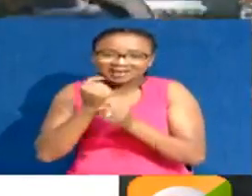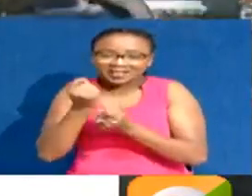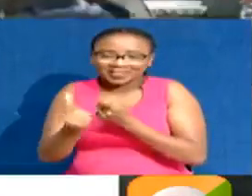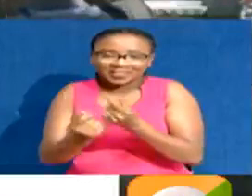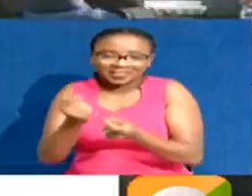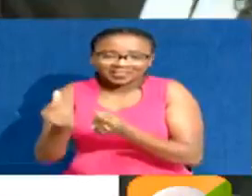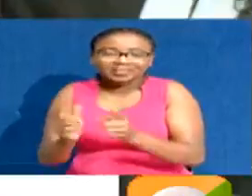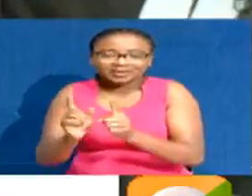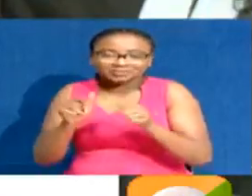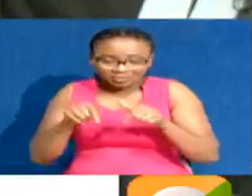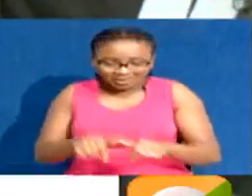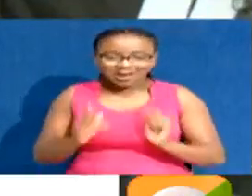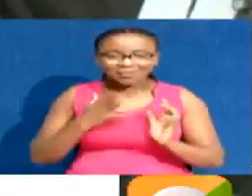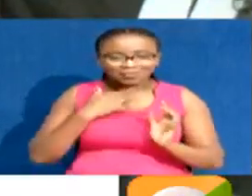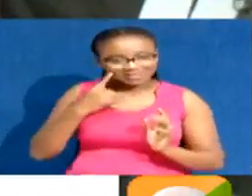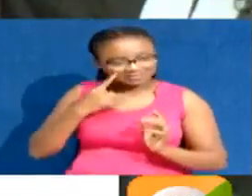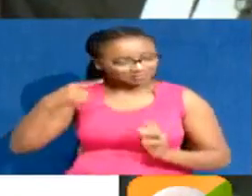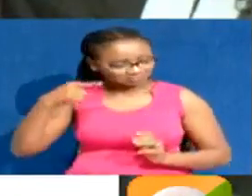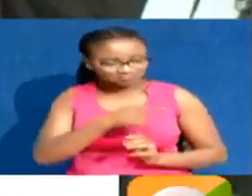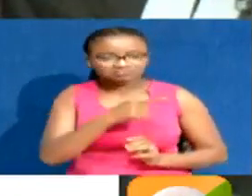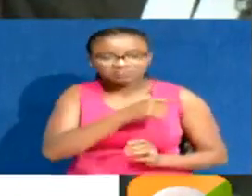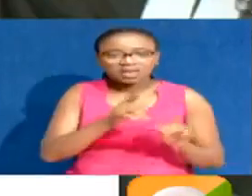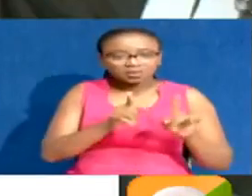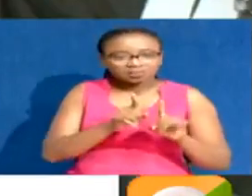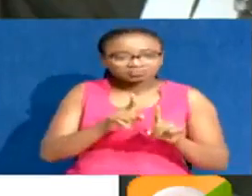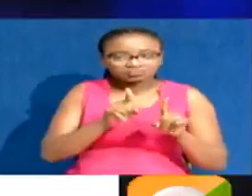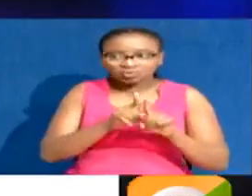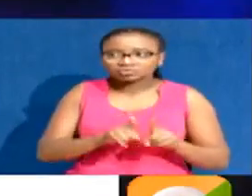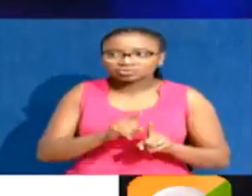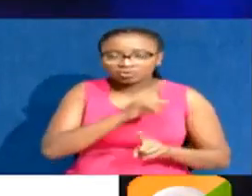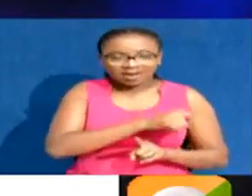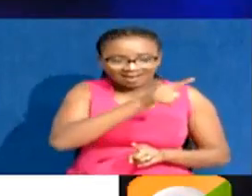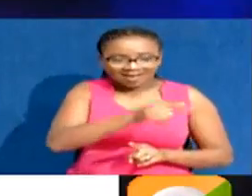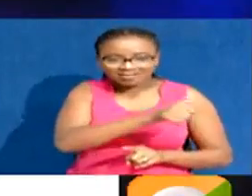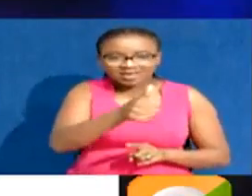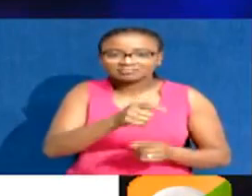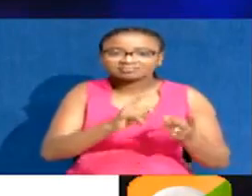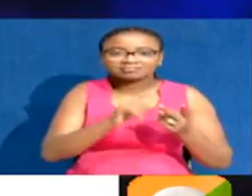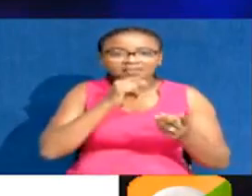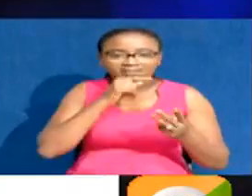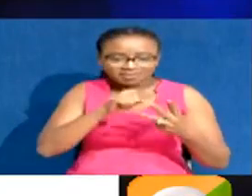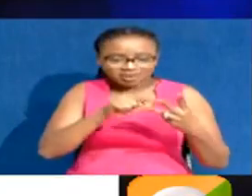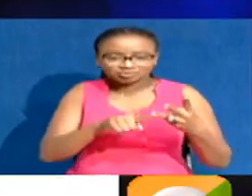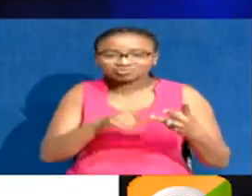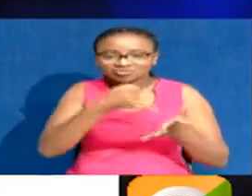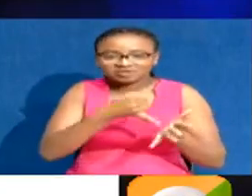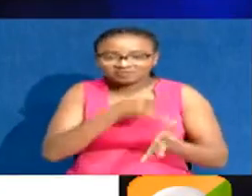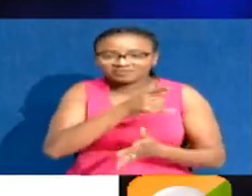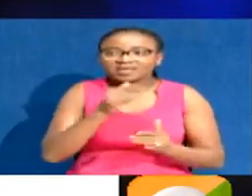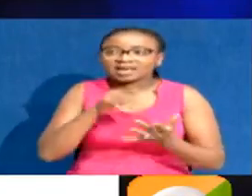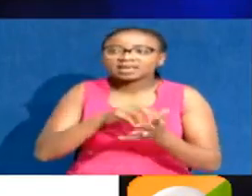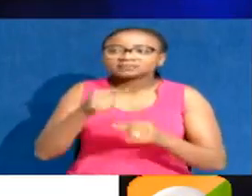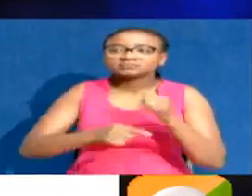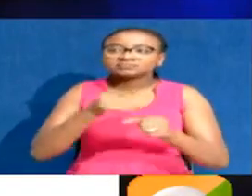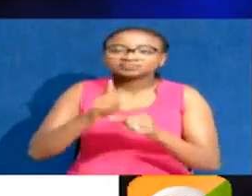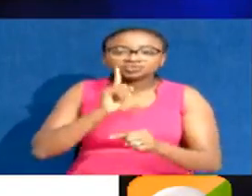The prosecution is keen to see the trial of Governor Obado and his co-accused, Casper Obiero and Michael Juma Oyamo, proceed. The